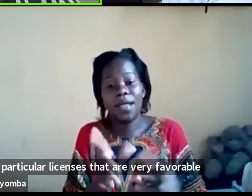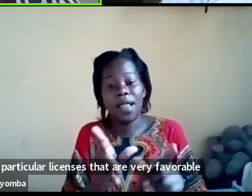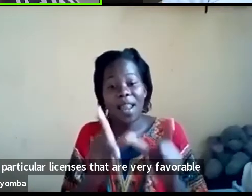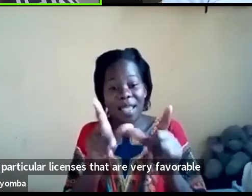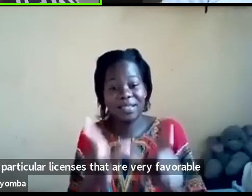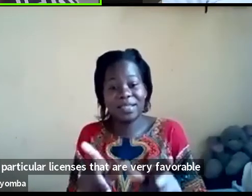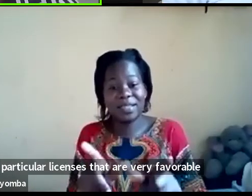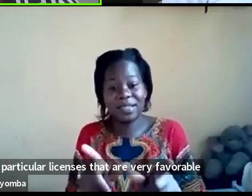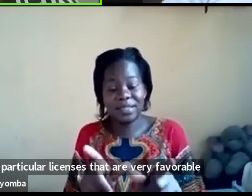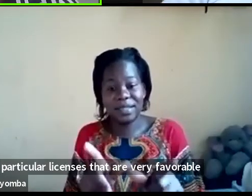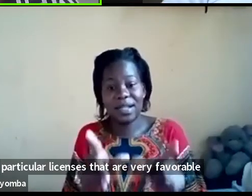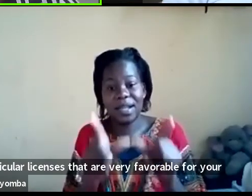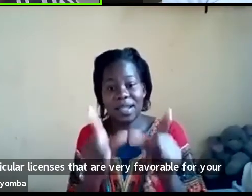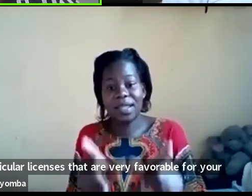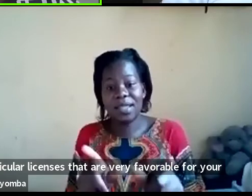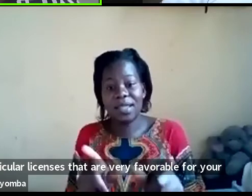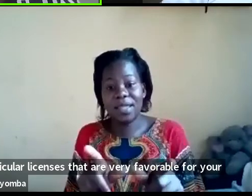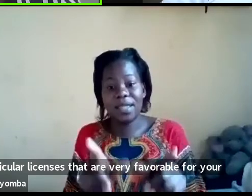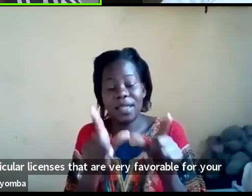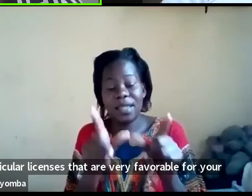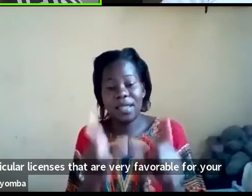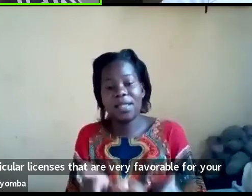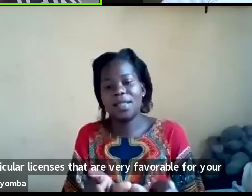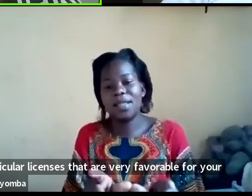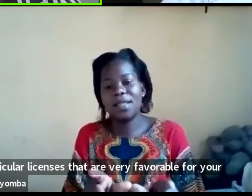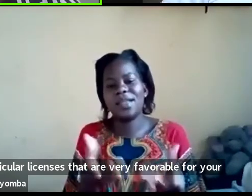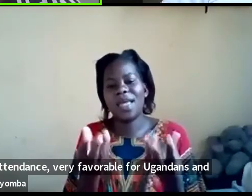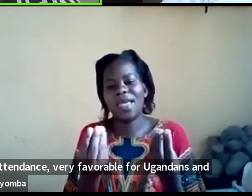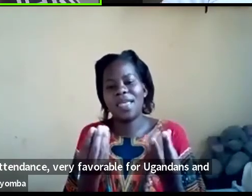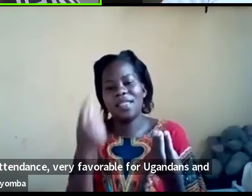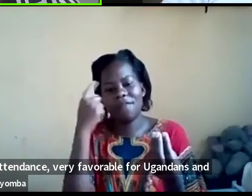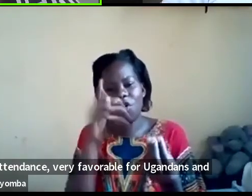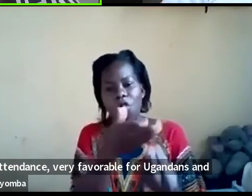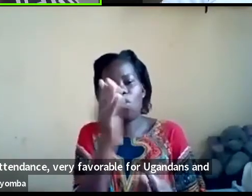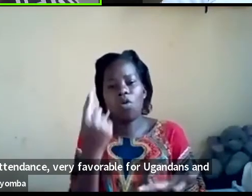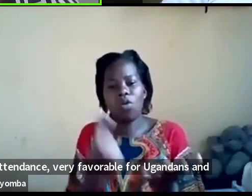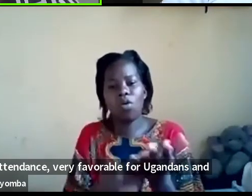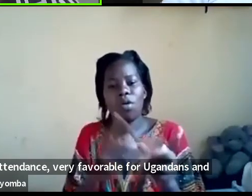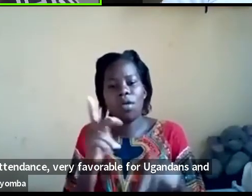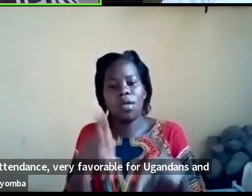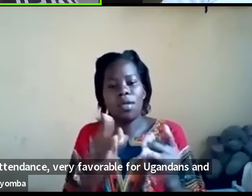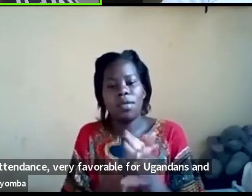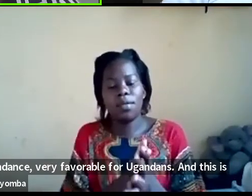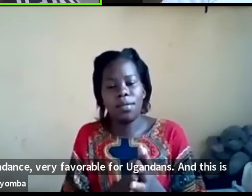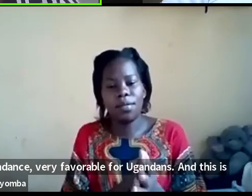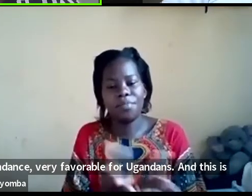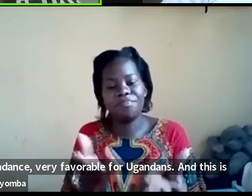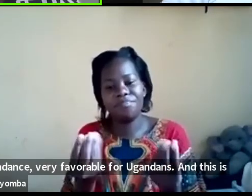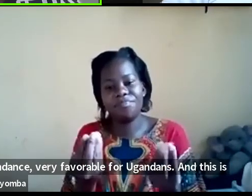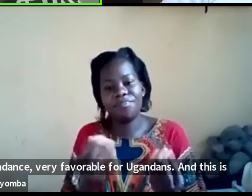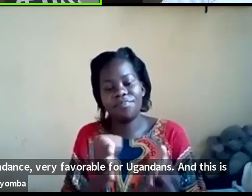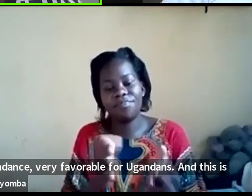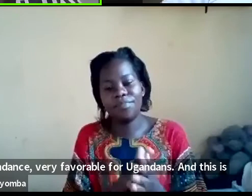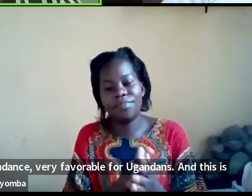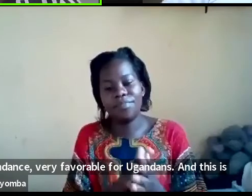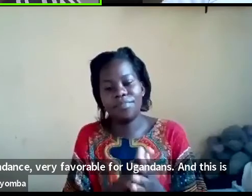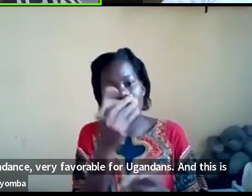Ugandans, very favorable for Ugandans. And this is one that we refer to as a location